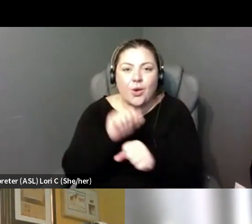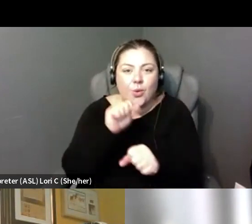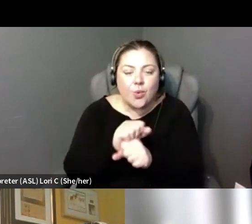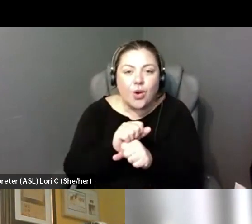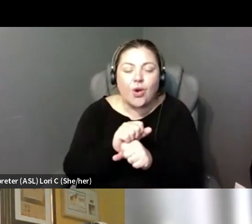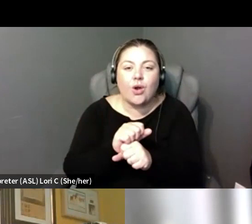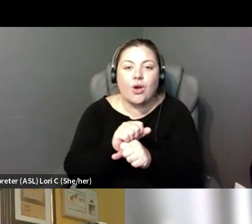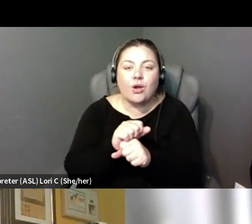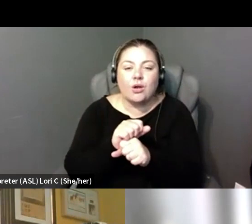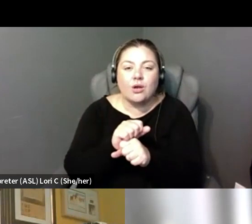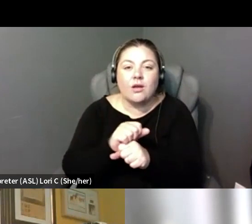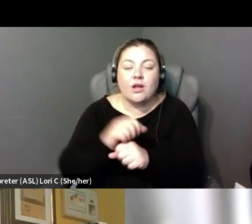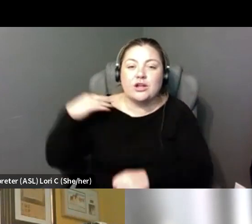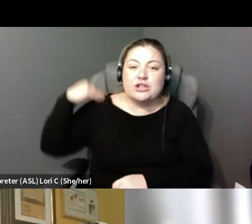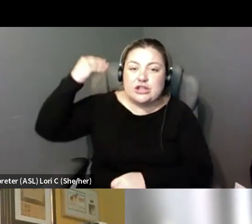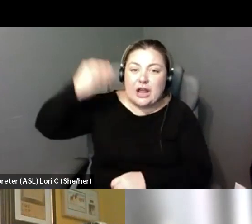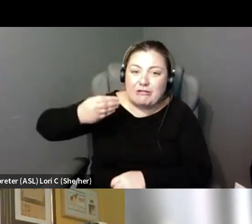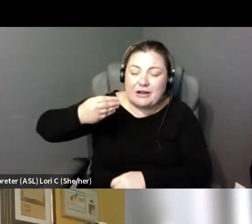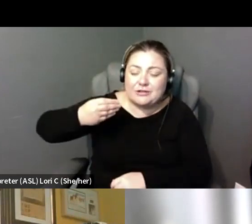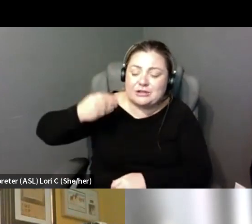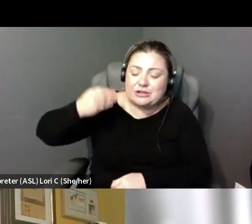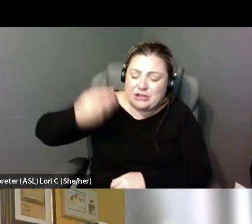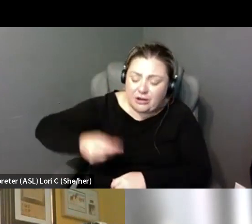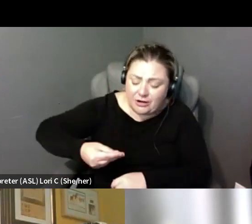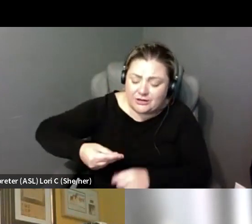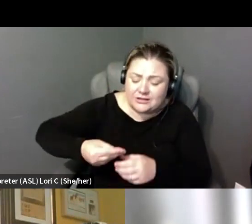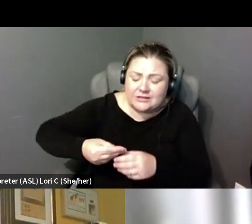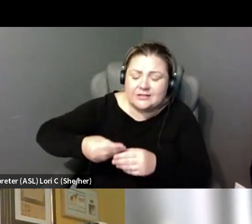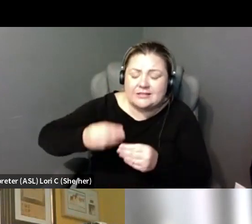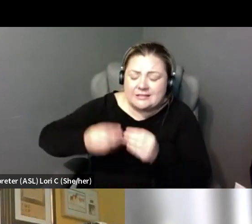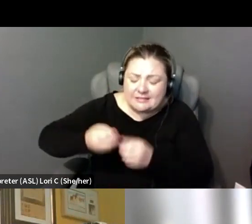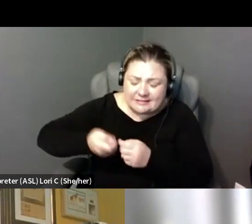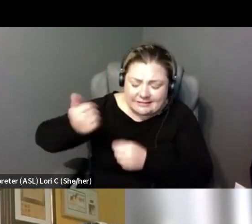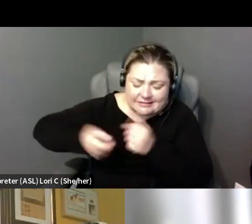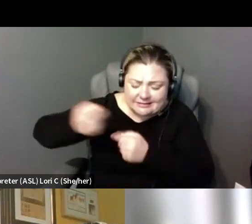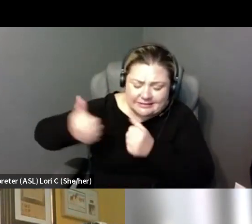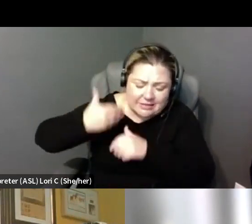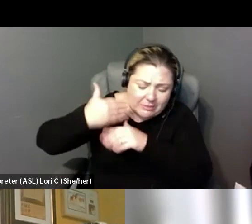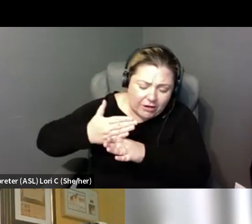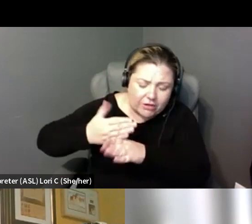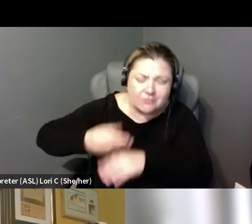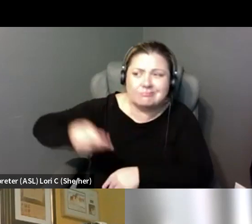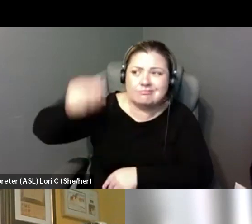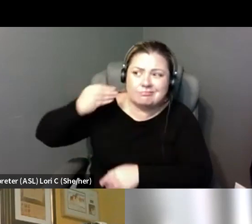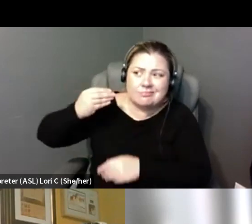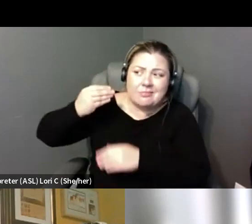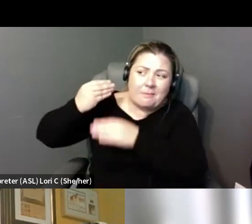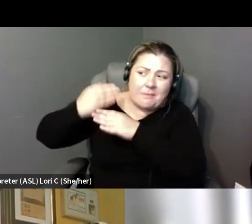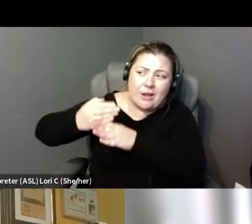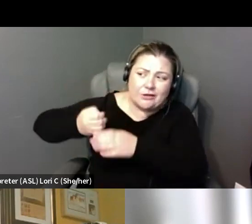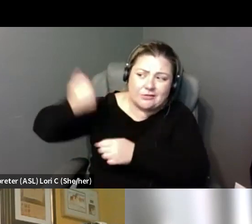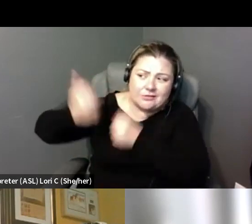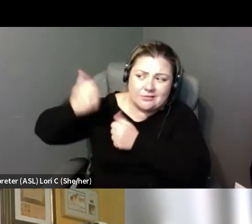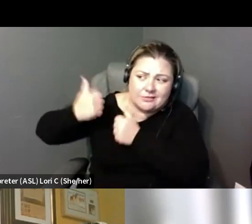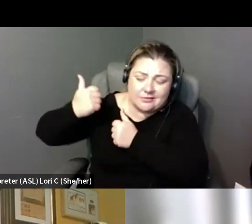remove barriers. And I think celebrating the bright spots is something that people that I don't take for